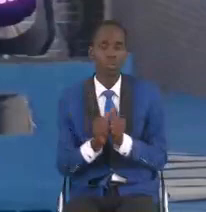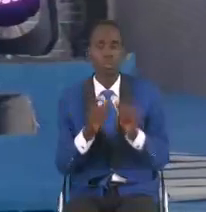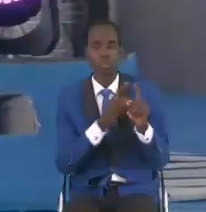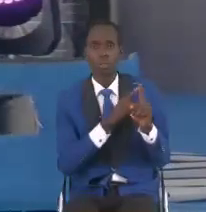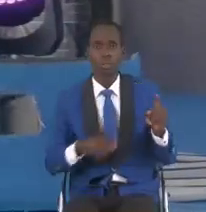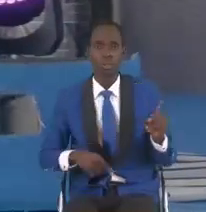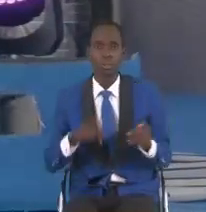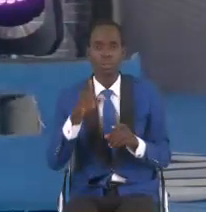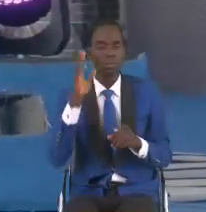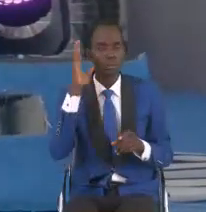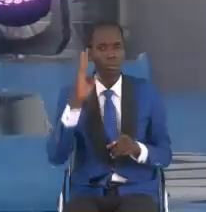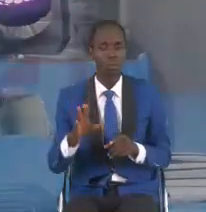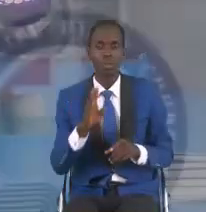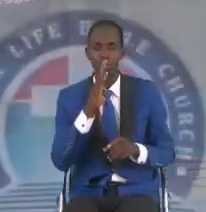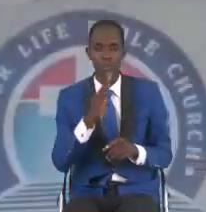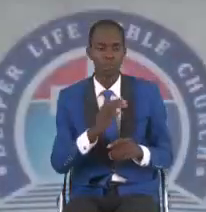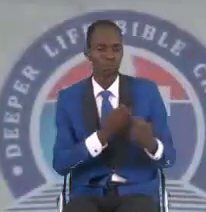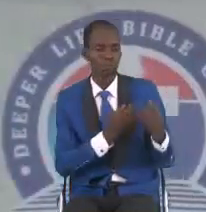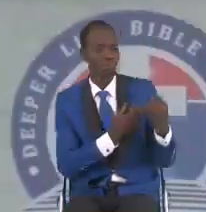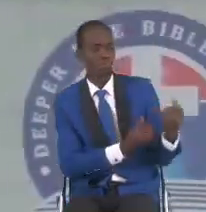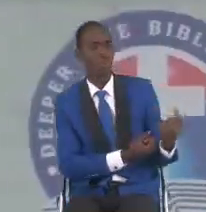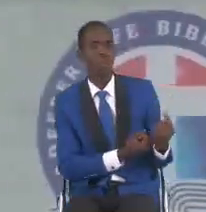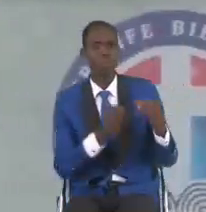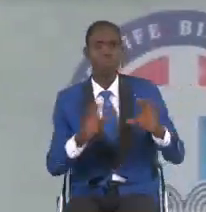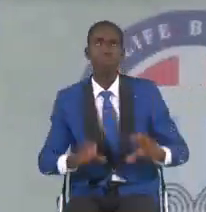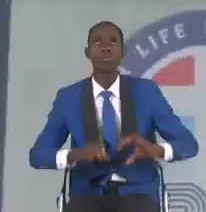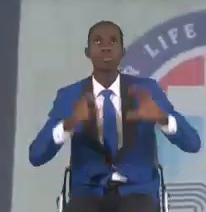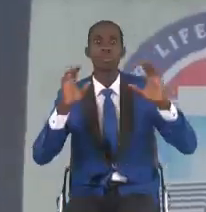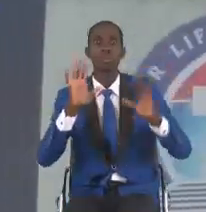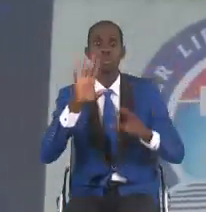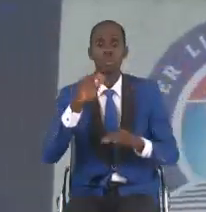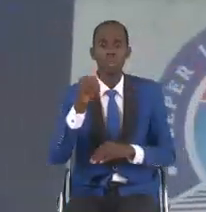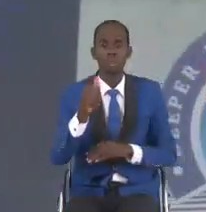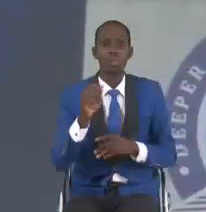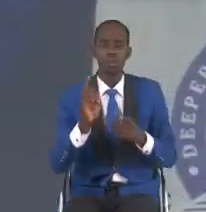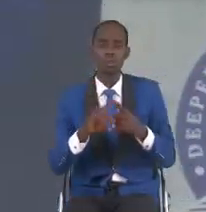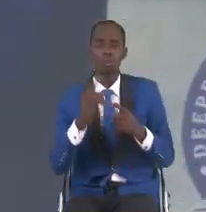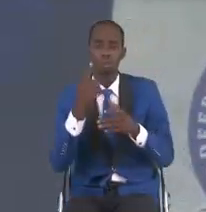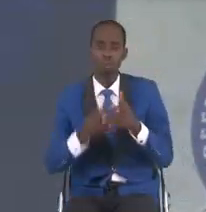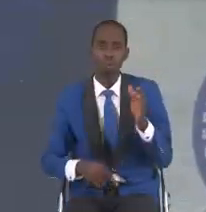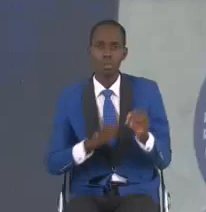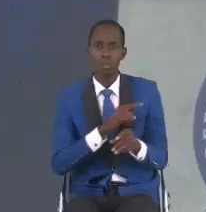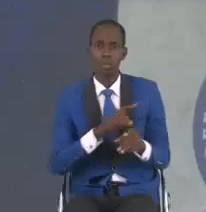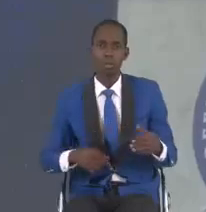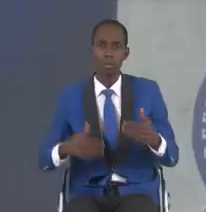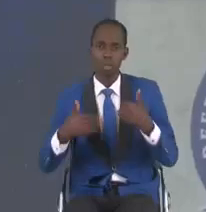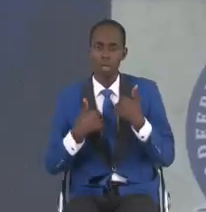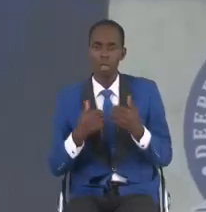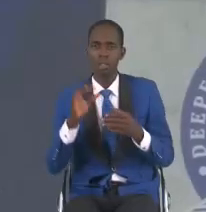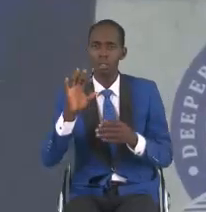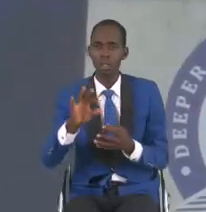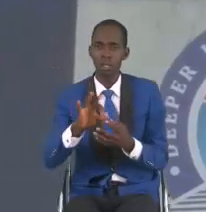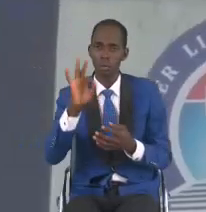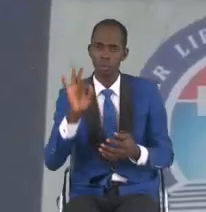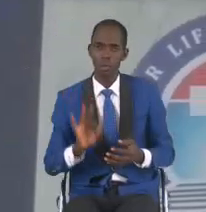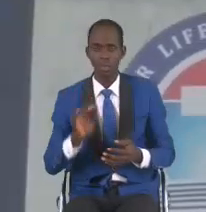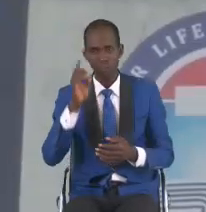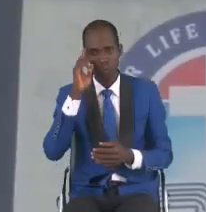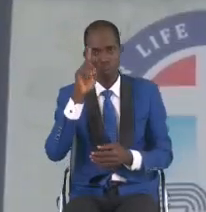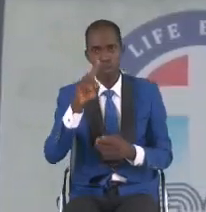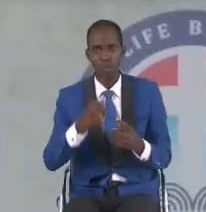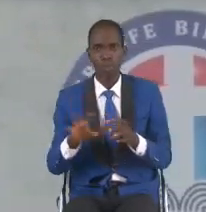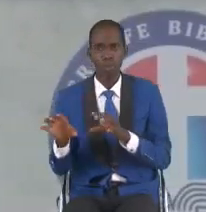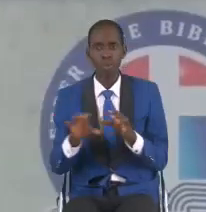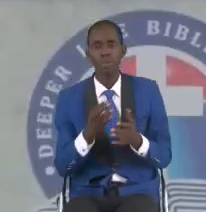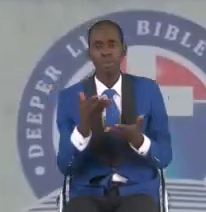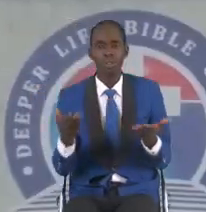to courageously commit yourself to what the Lord has appointed for you to do, here is a